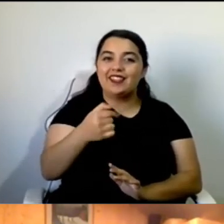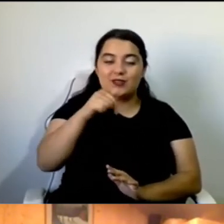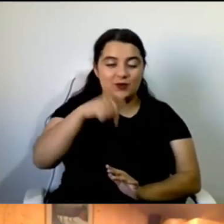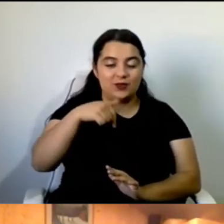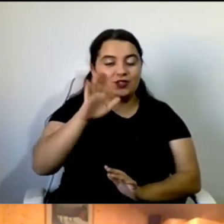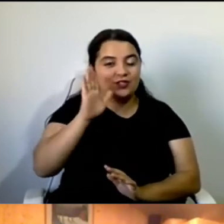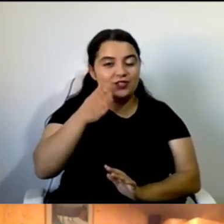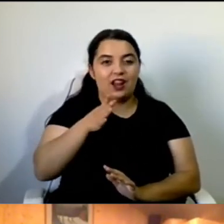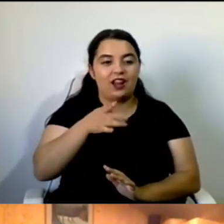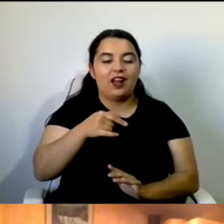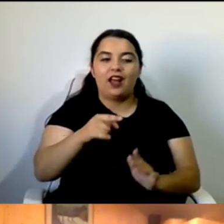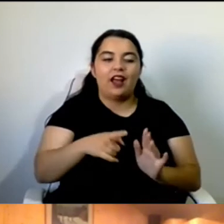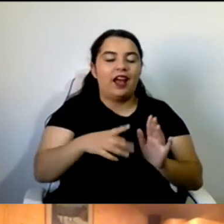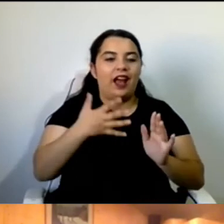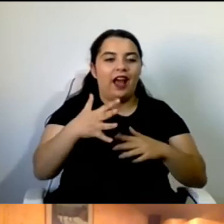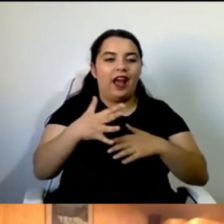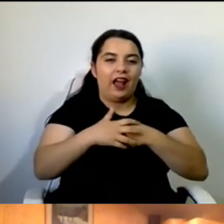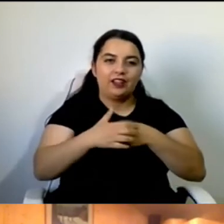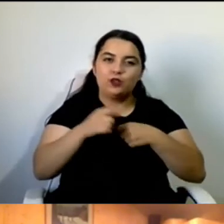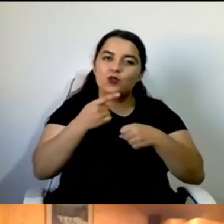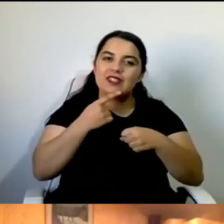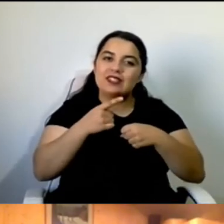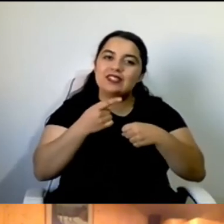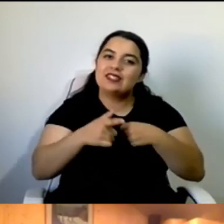I need to detach the keyboard before I go.